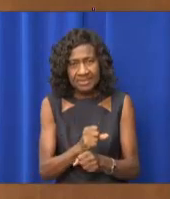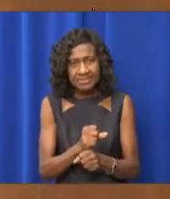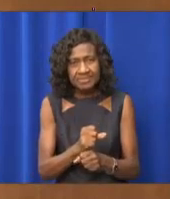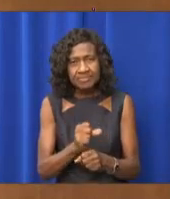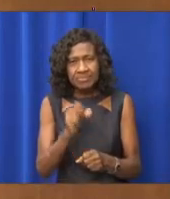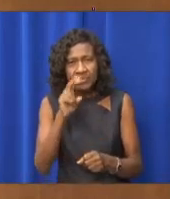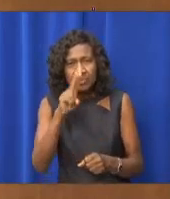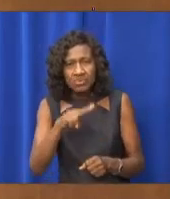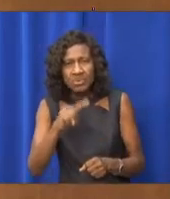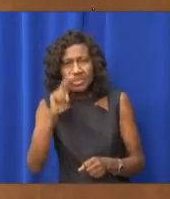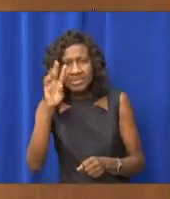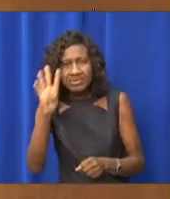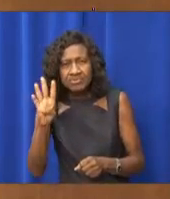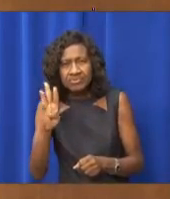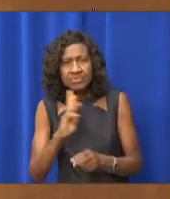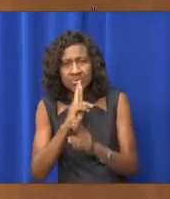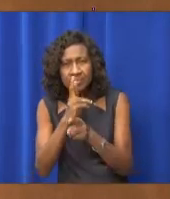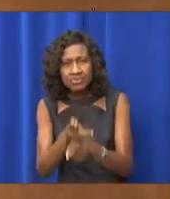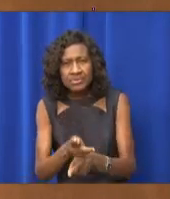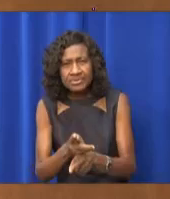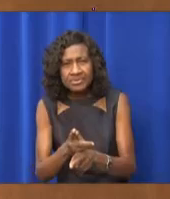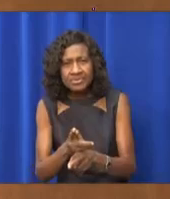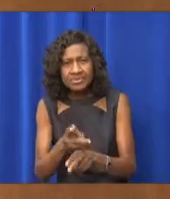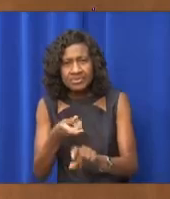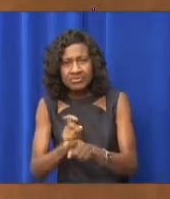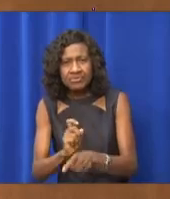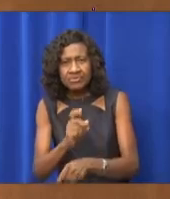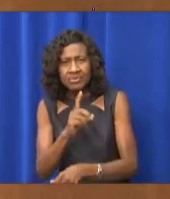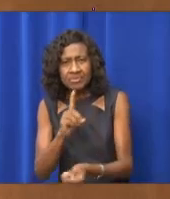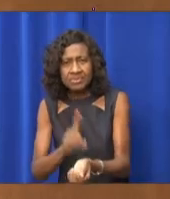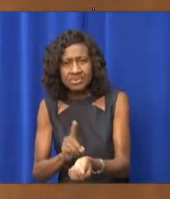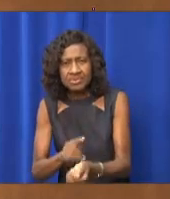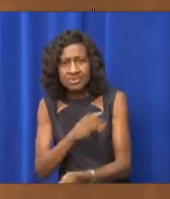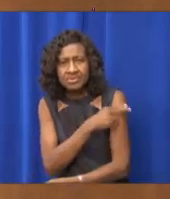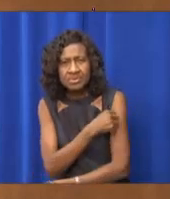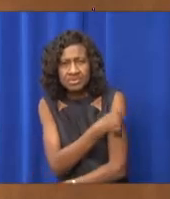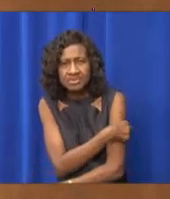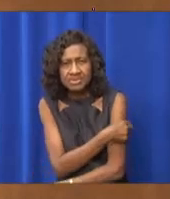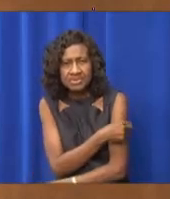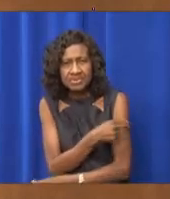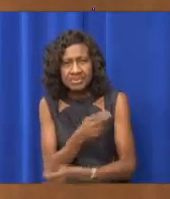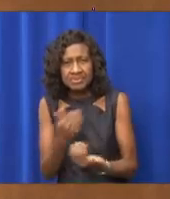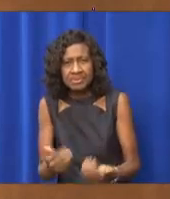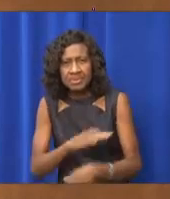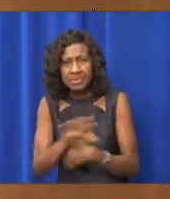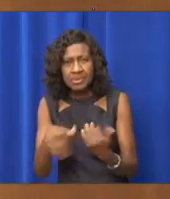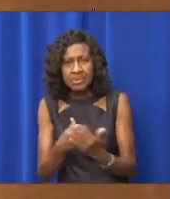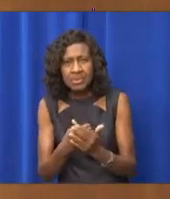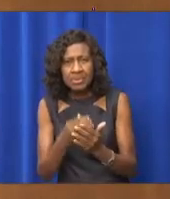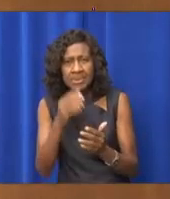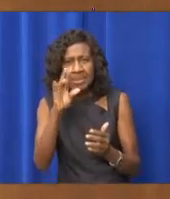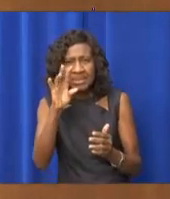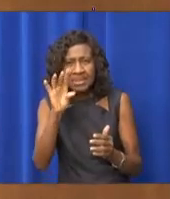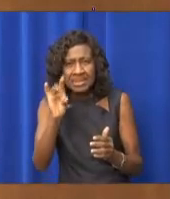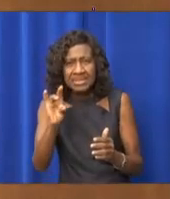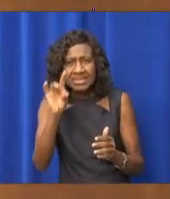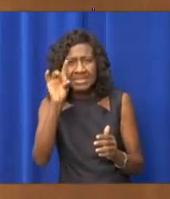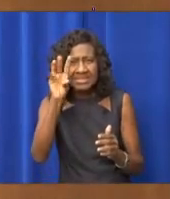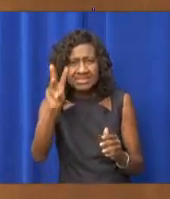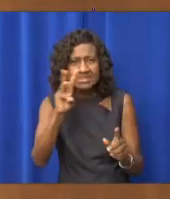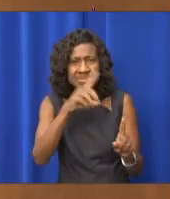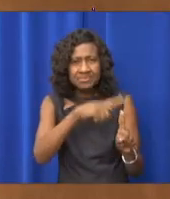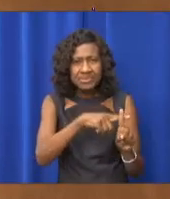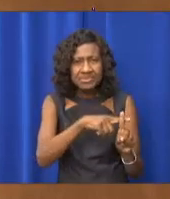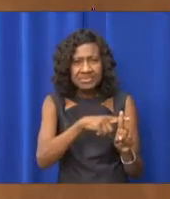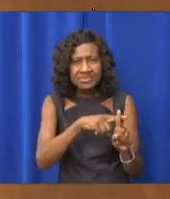24 of those results were given by the Doctors' Hospital. That brings our total positives to 86. The number of symptomatic